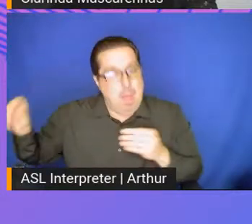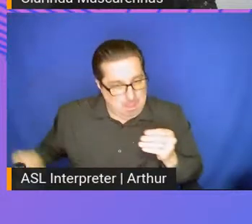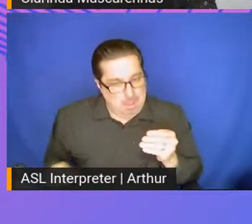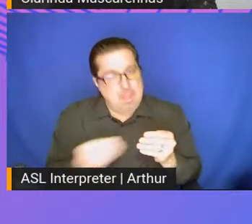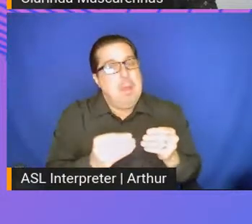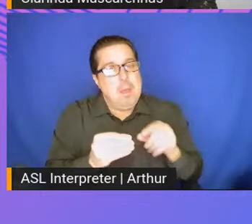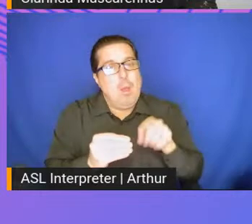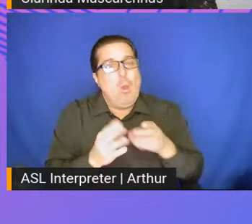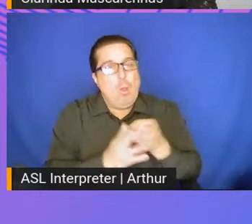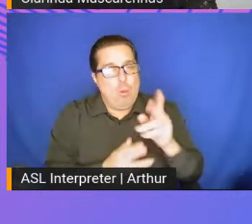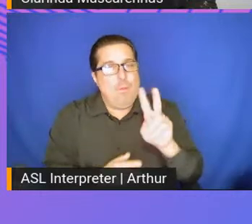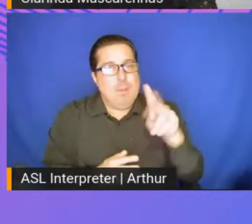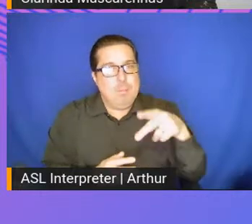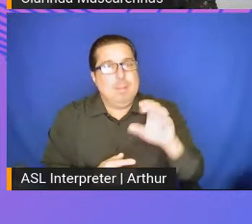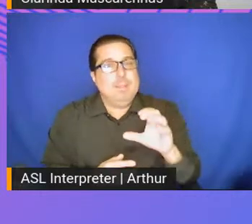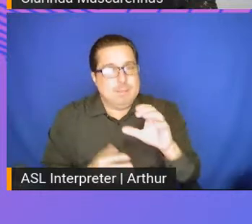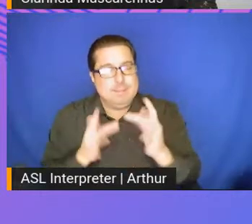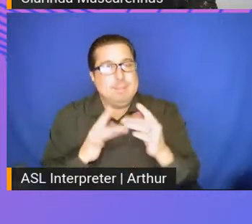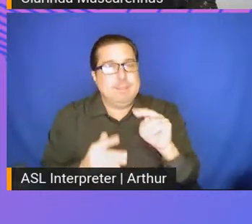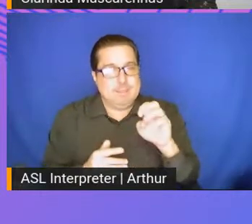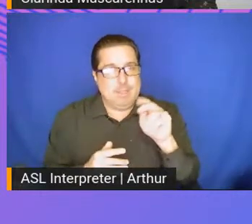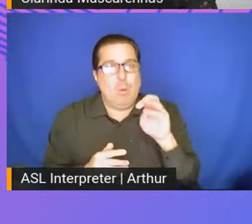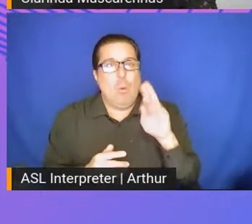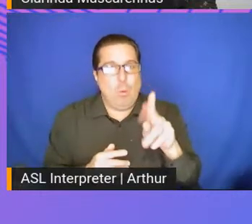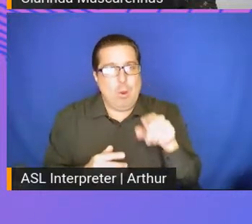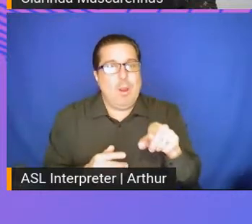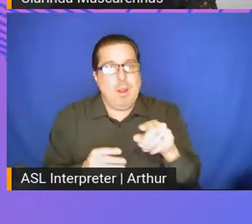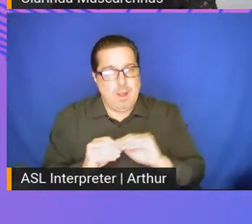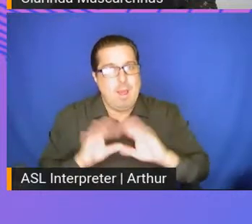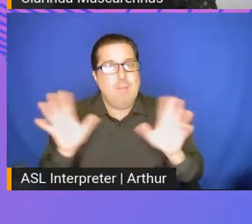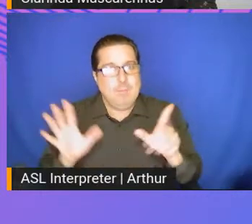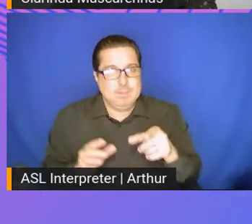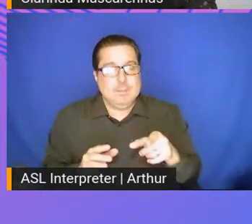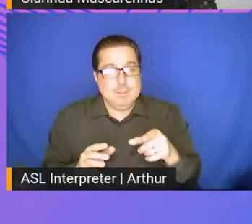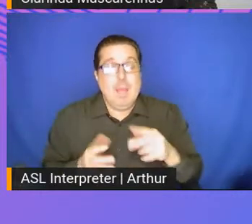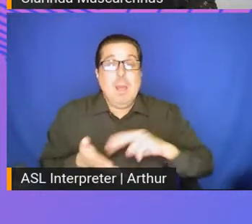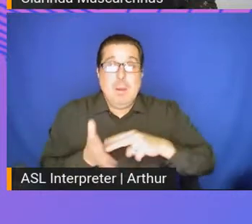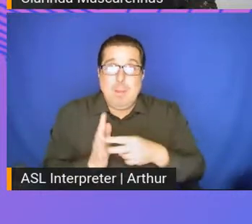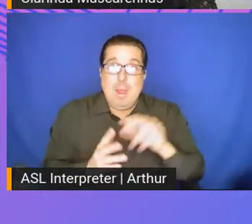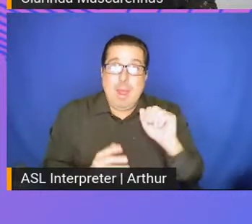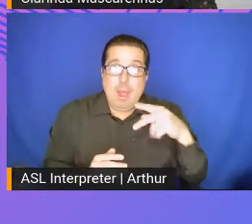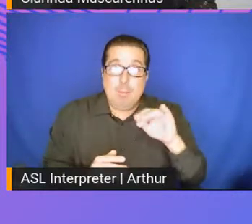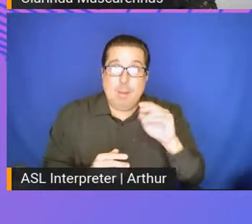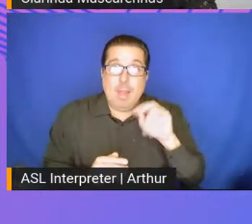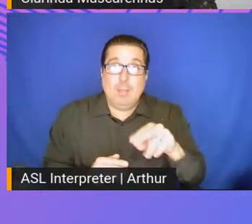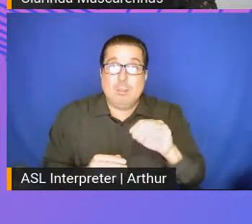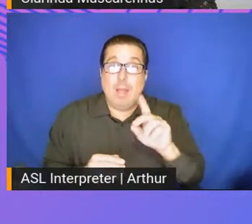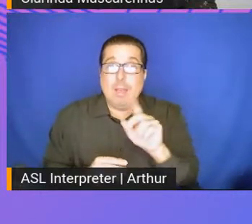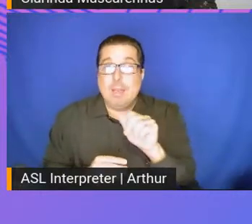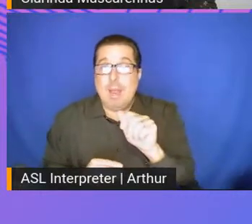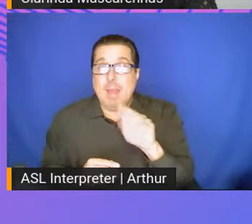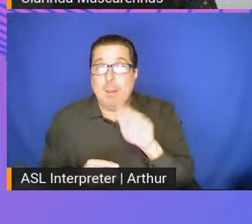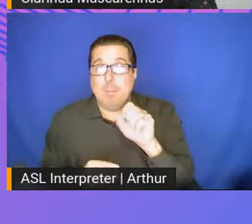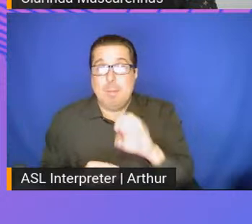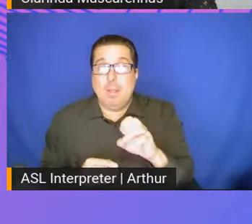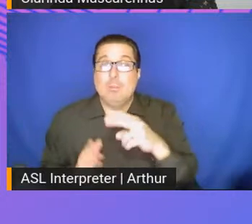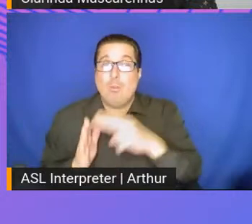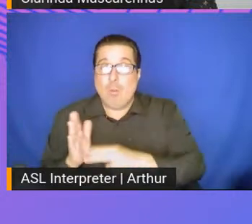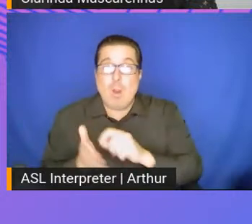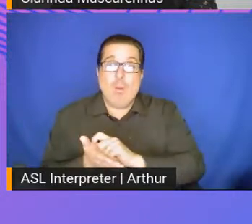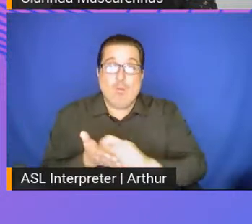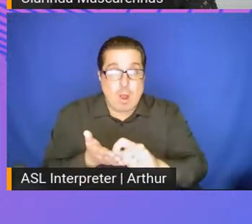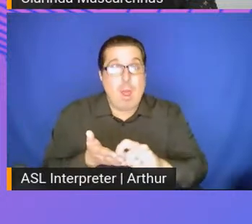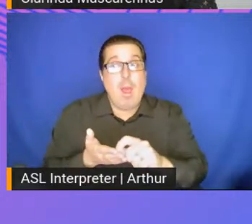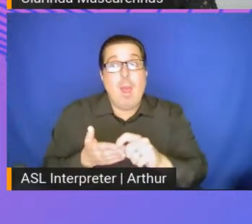VPC network. And it also means the application and the database both read and write communication